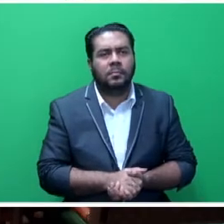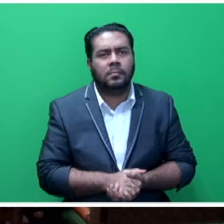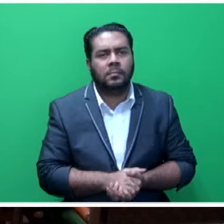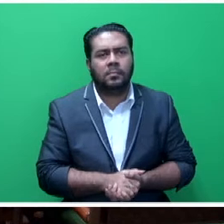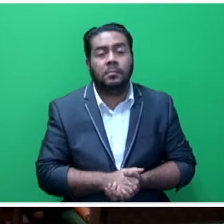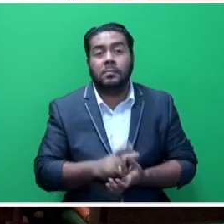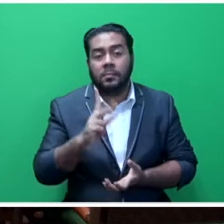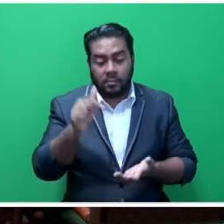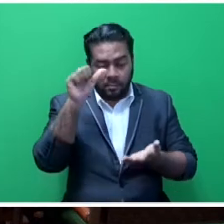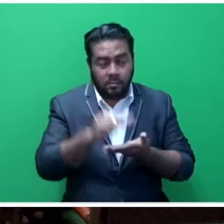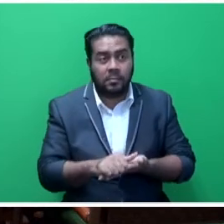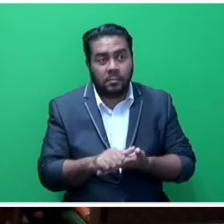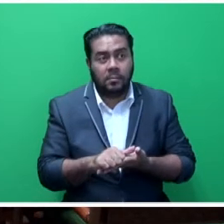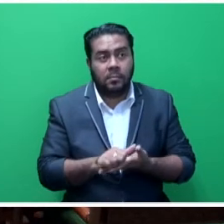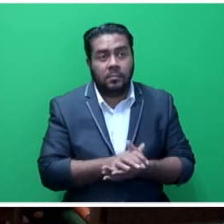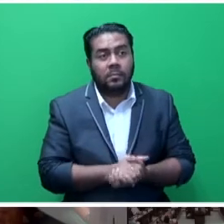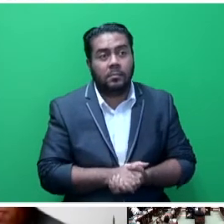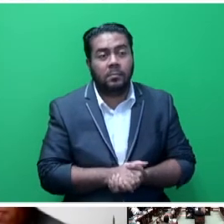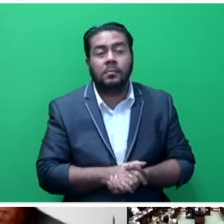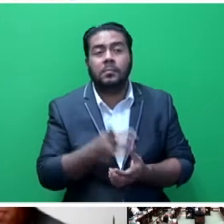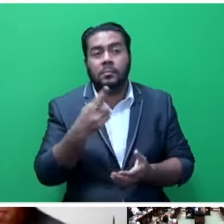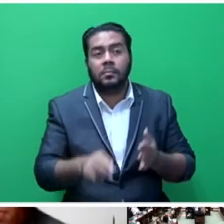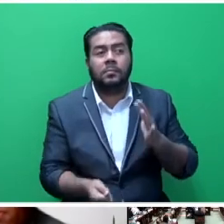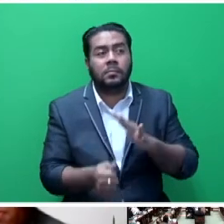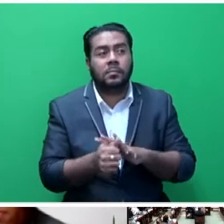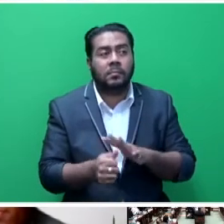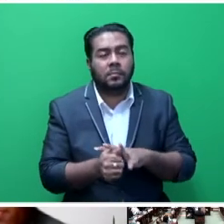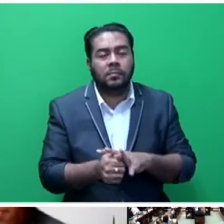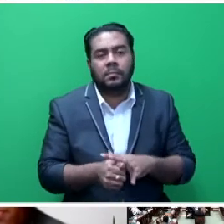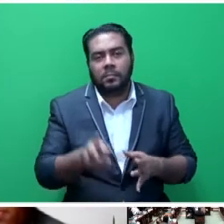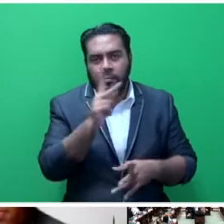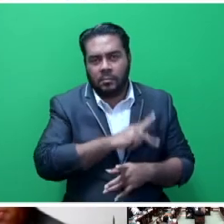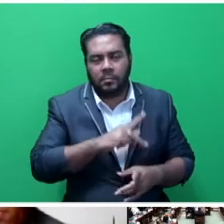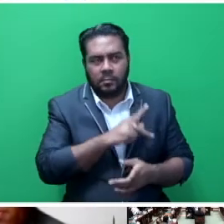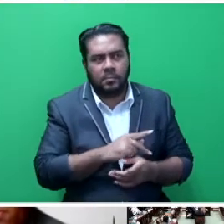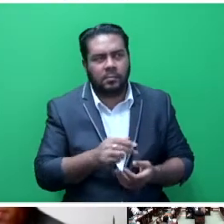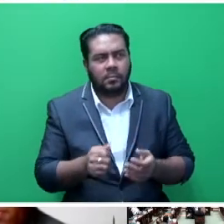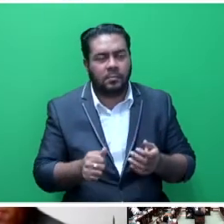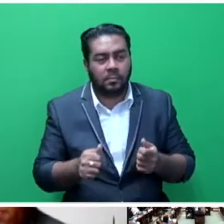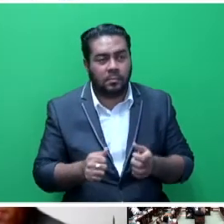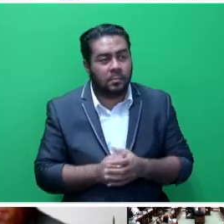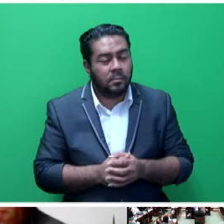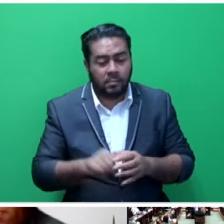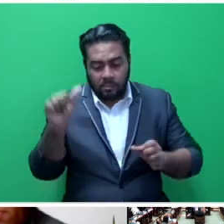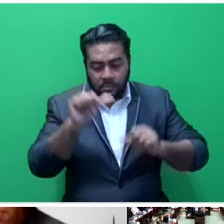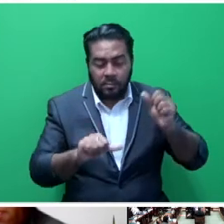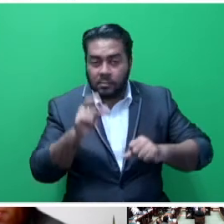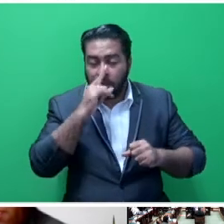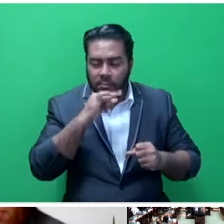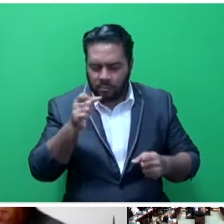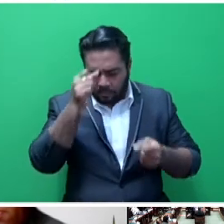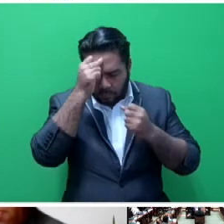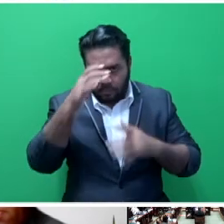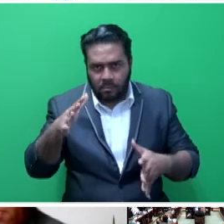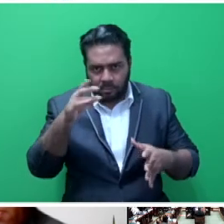rights to access that area, I believe that there is professional assessment by those that have the expertise in this area,